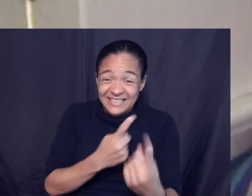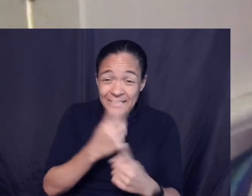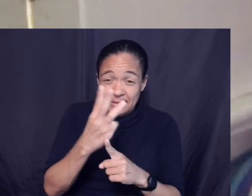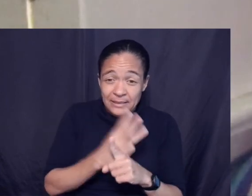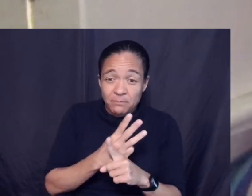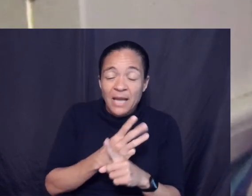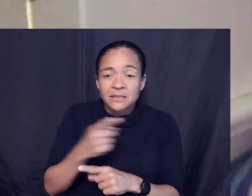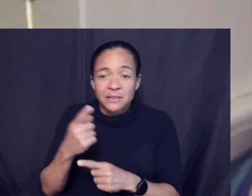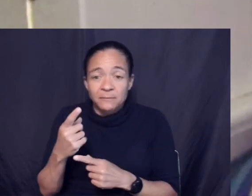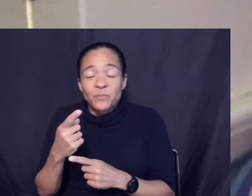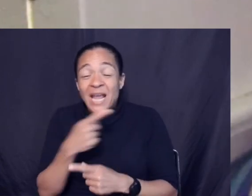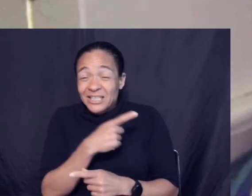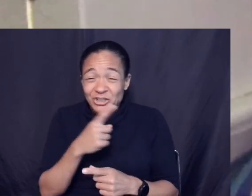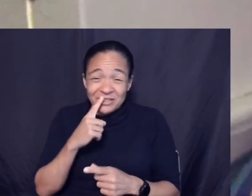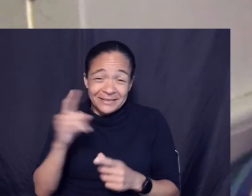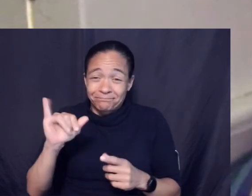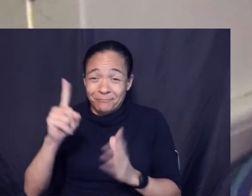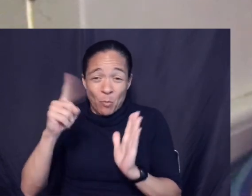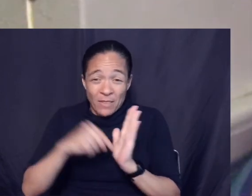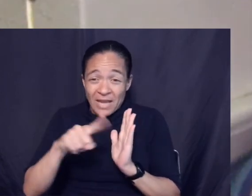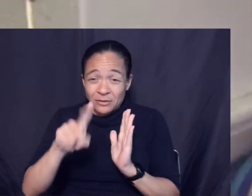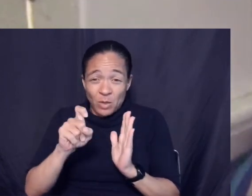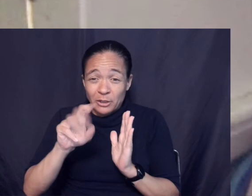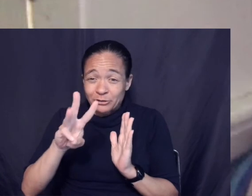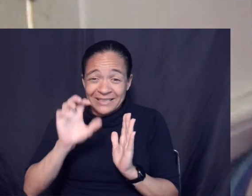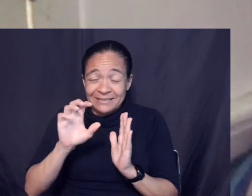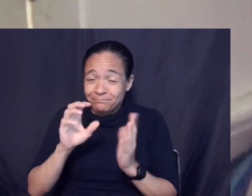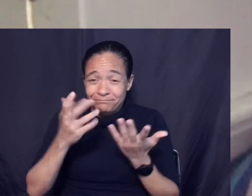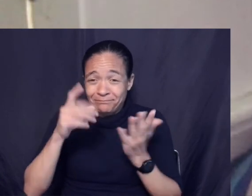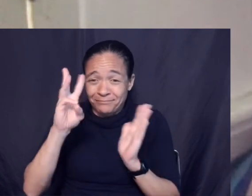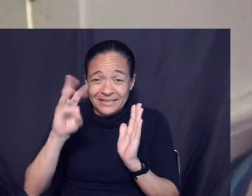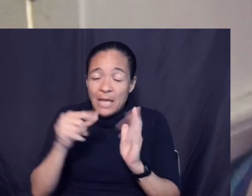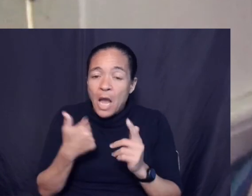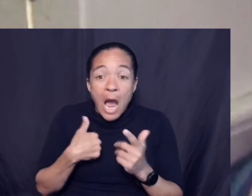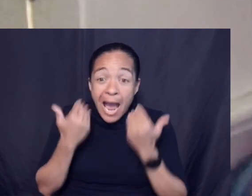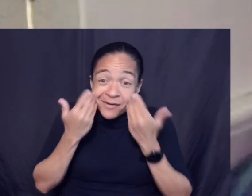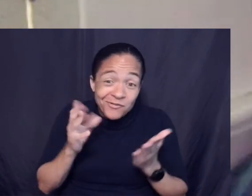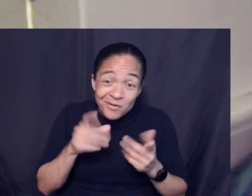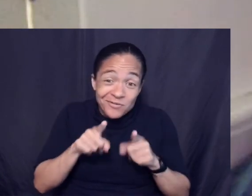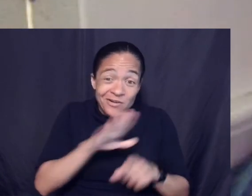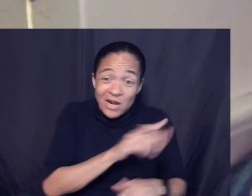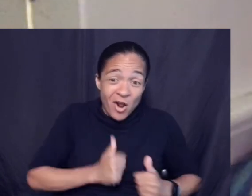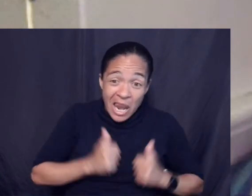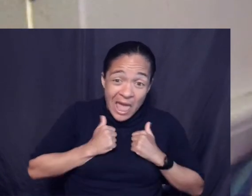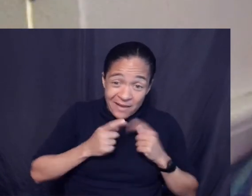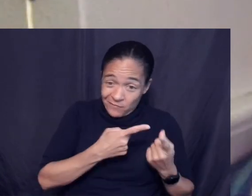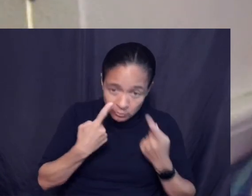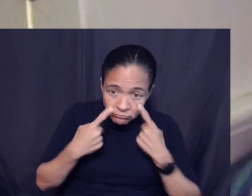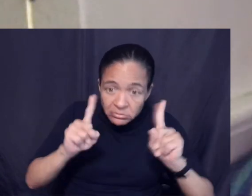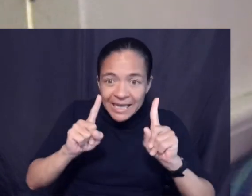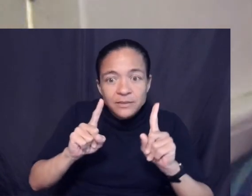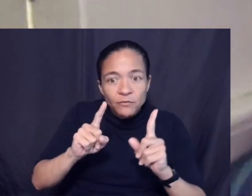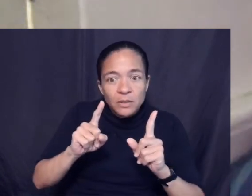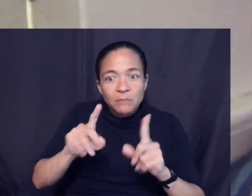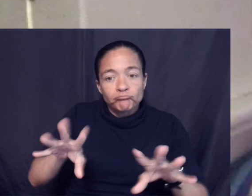1,164 down from ever seeing it. I don't know if in June's lifetime she will ever be on the Michelle P. waiver